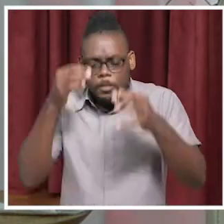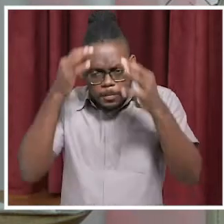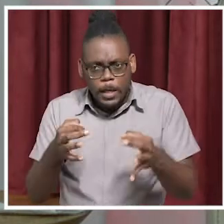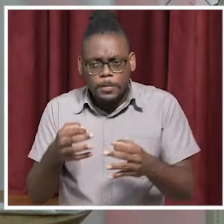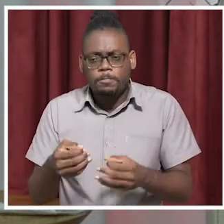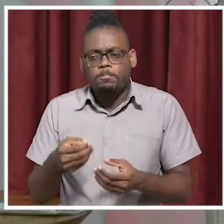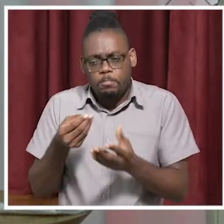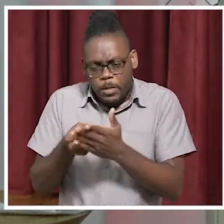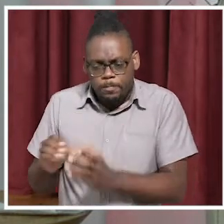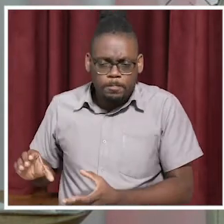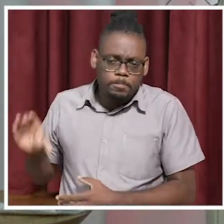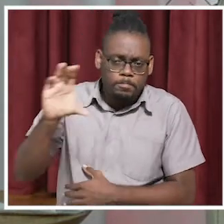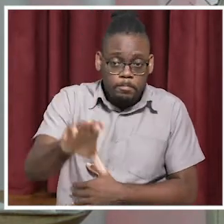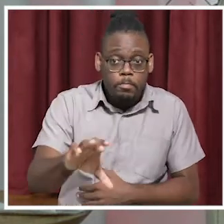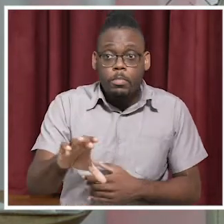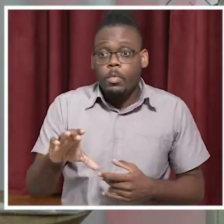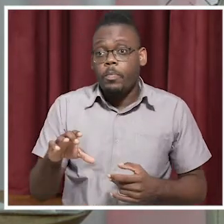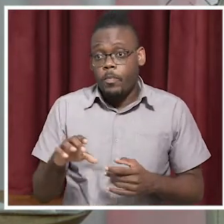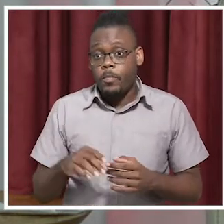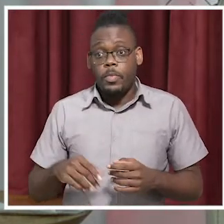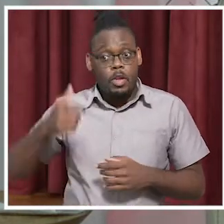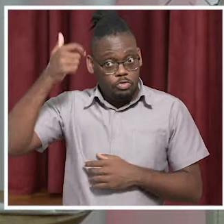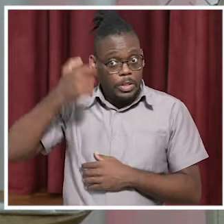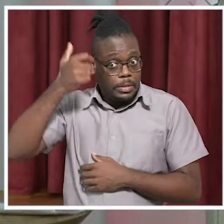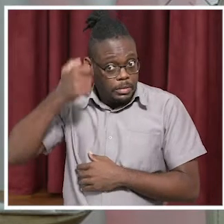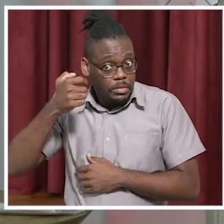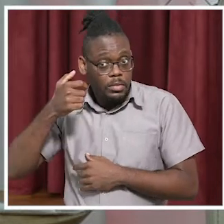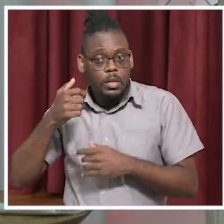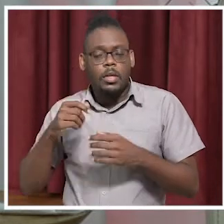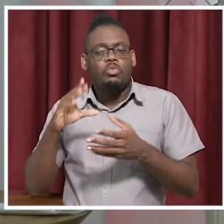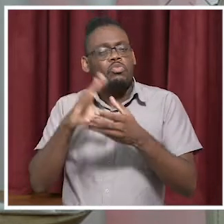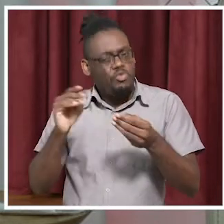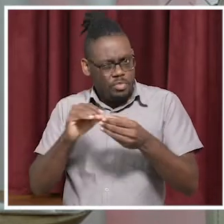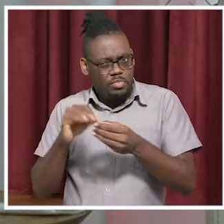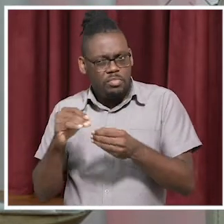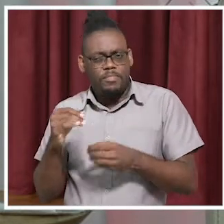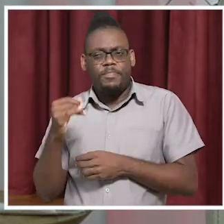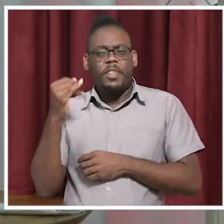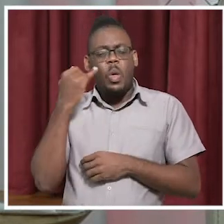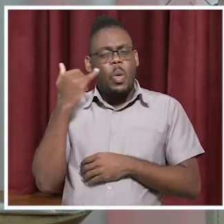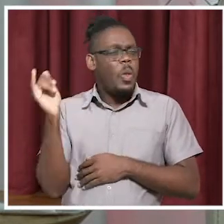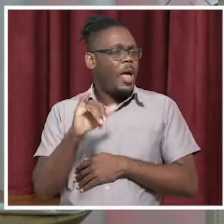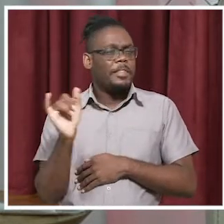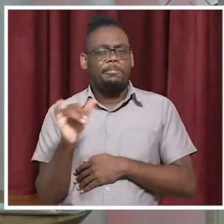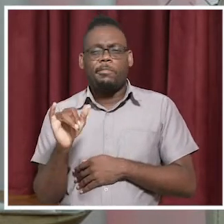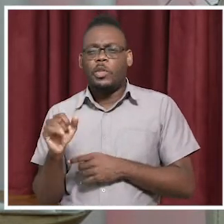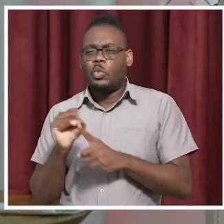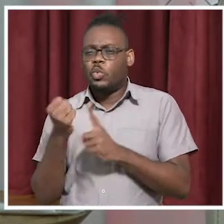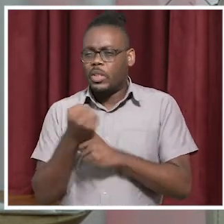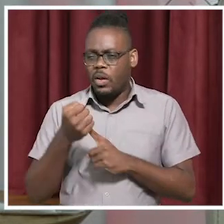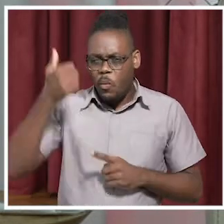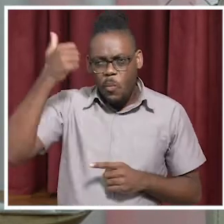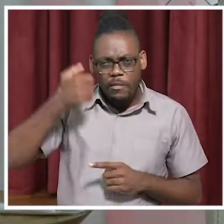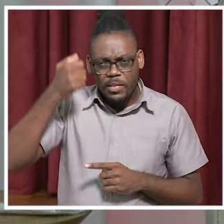they sound similar to some that we may be entitled to through social welfare. Yeah. Social welfare does actually grant